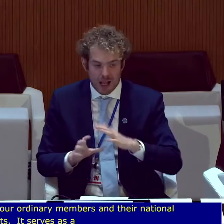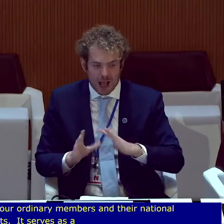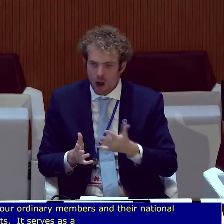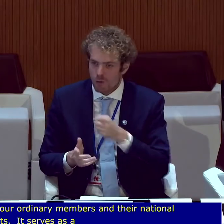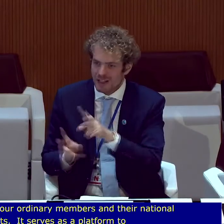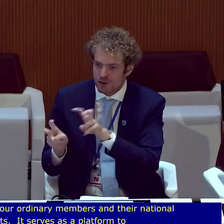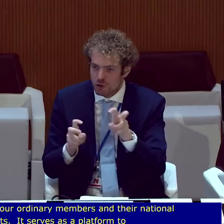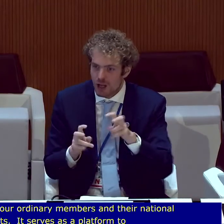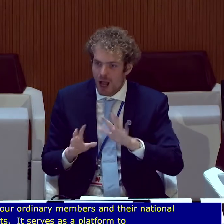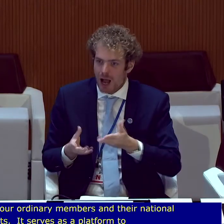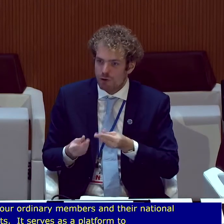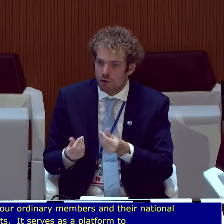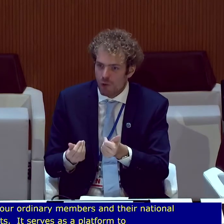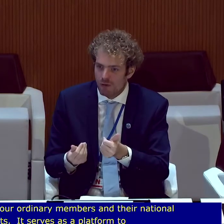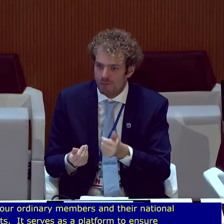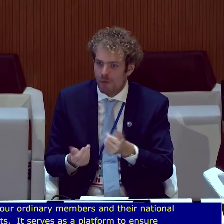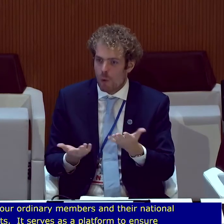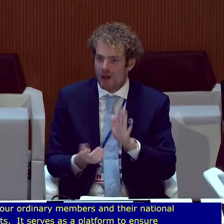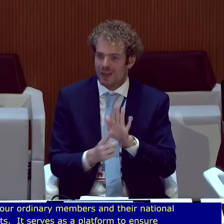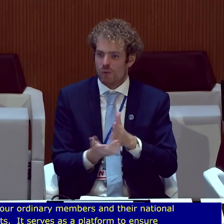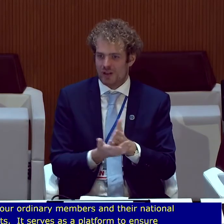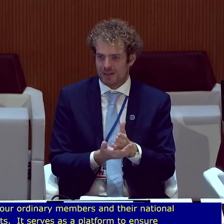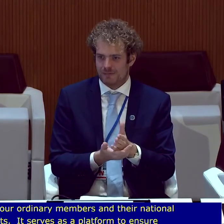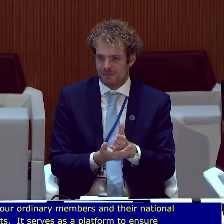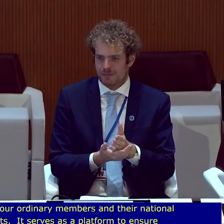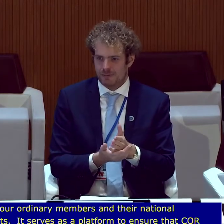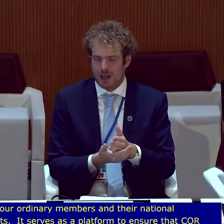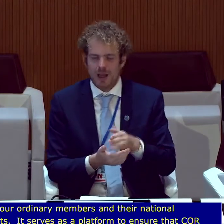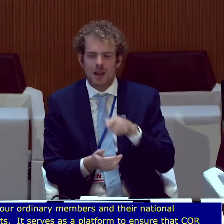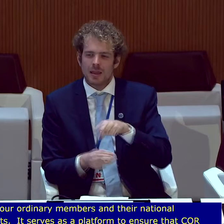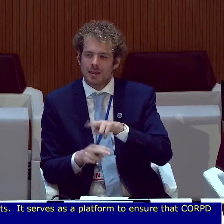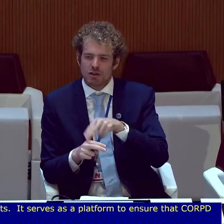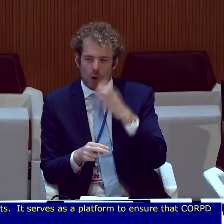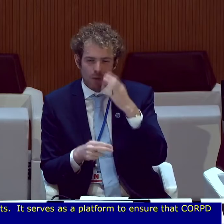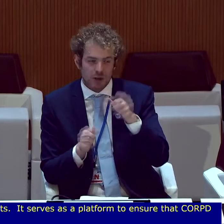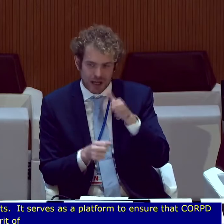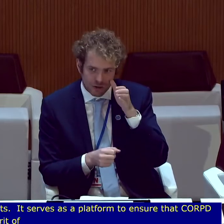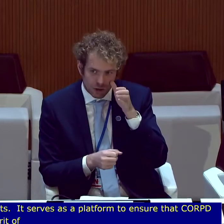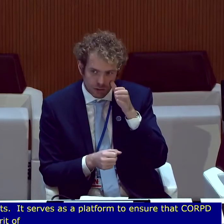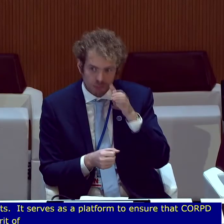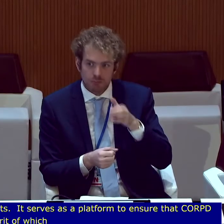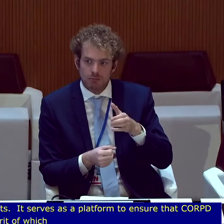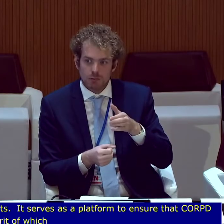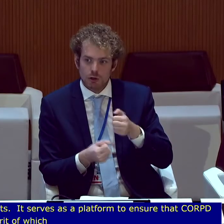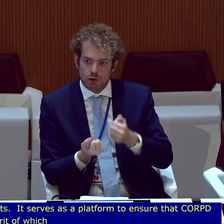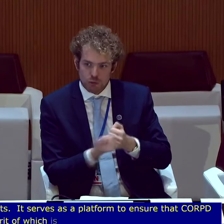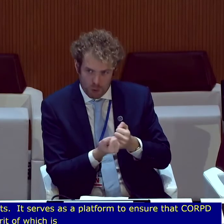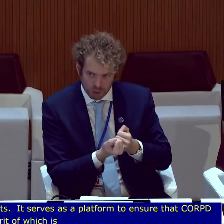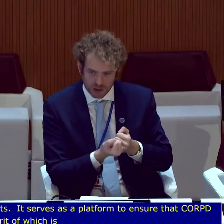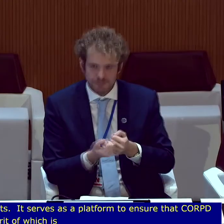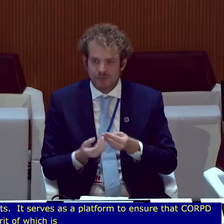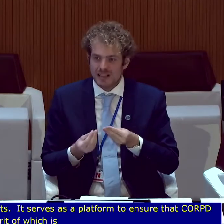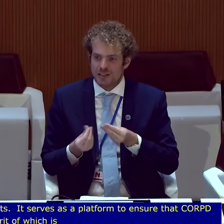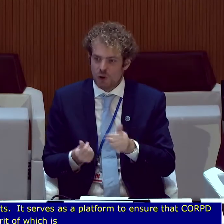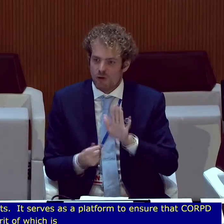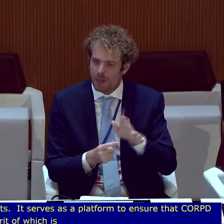CRPD aim, the spirit of which is nothing about us without us, becomes a reality. And for our members to find common